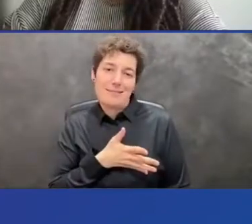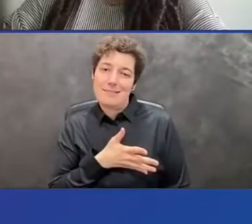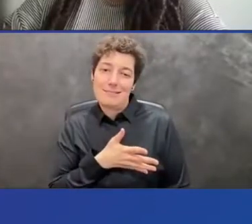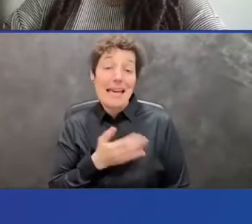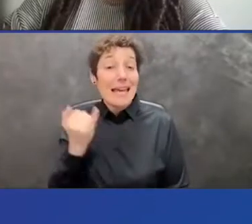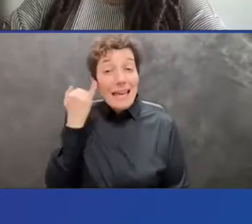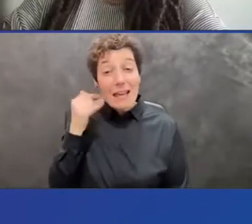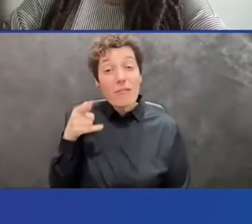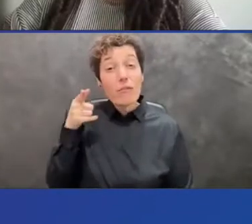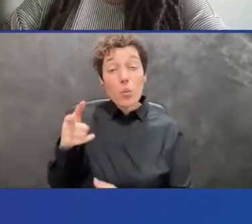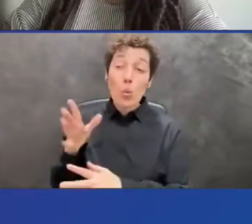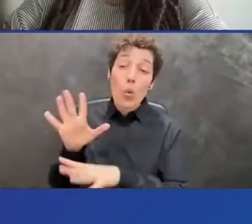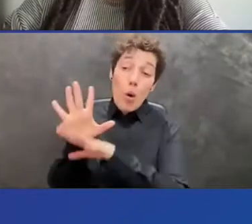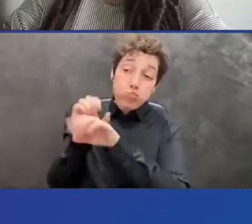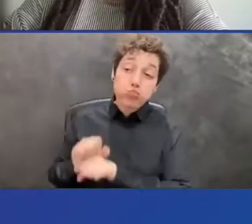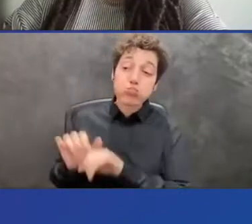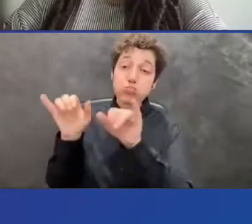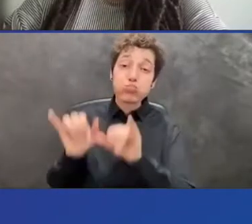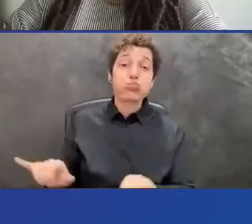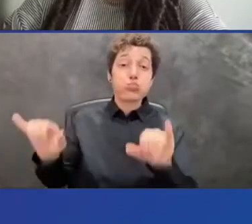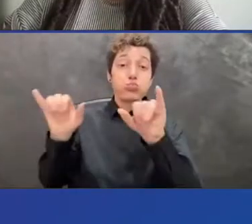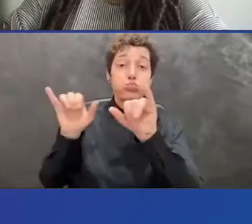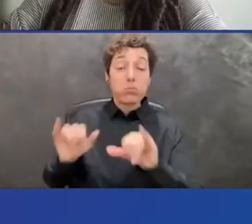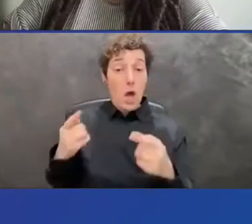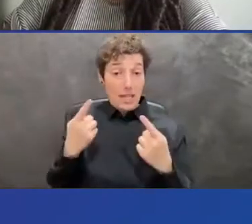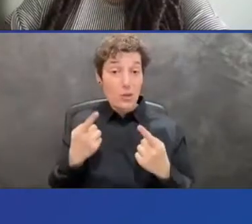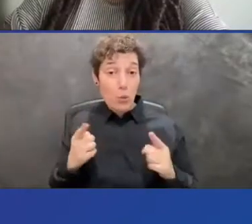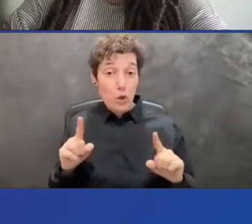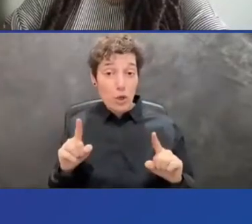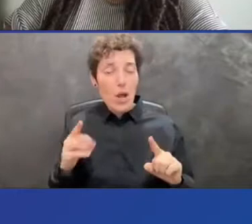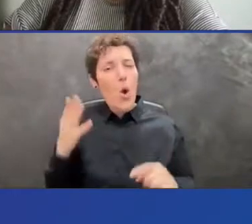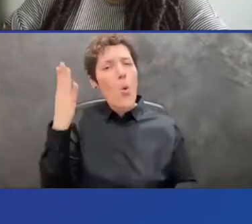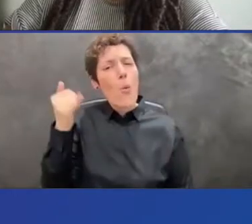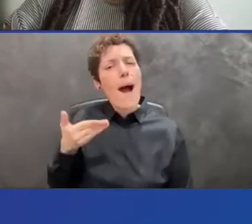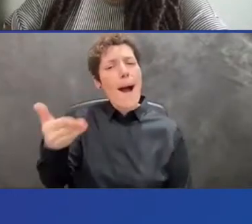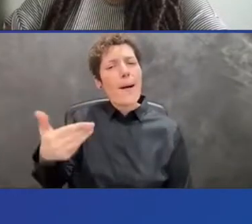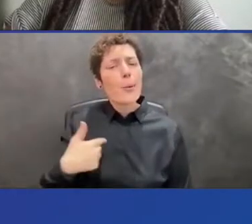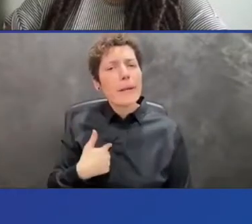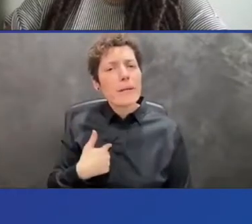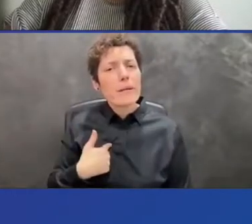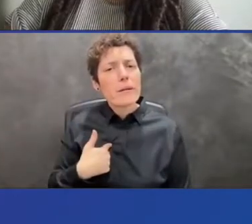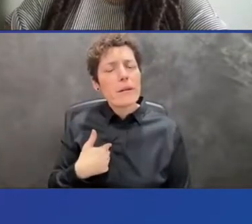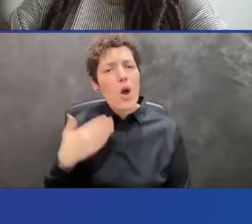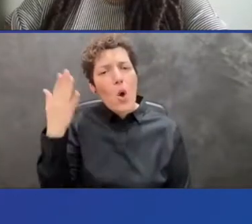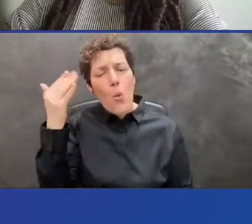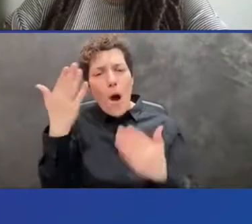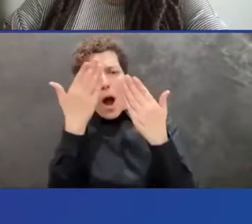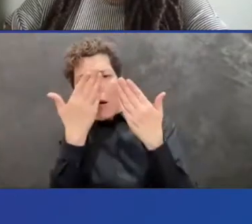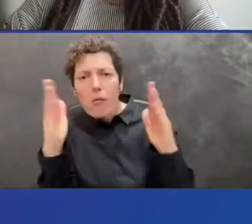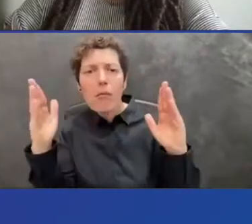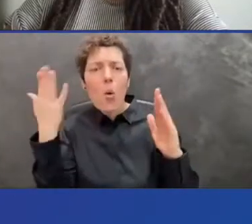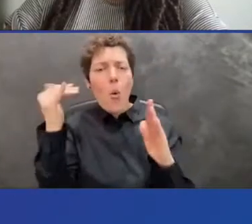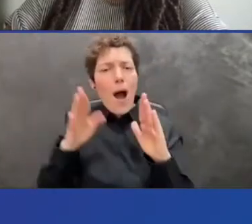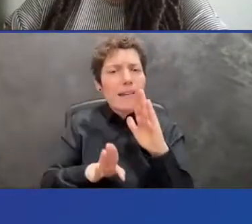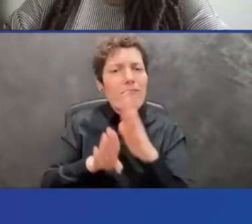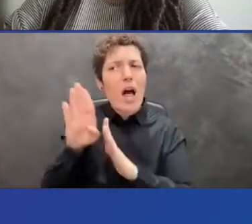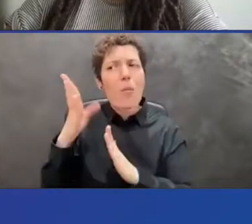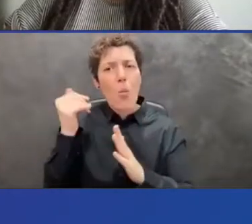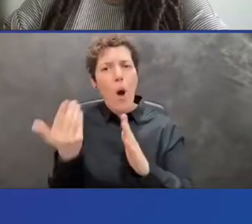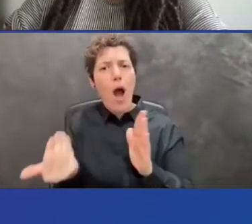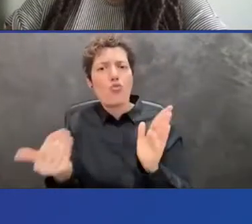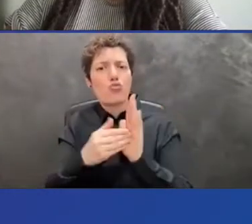right? Or you wouldn't need new thinking, or you wouldn't need revitalization or rebranding